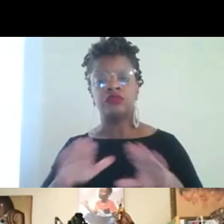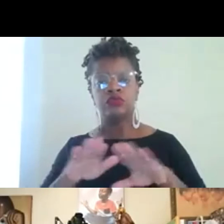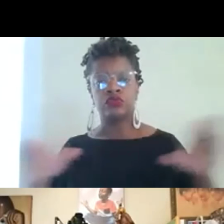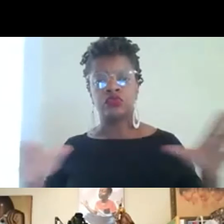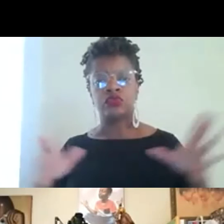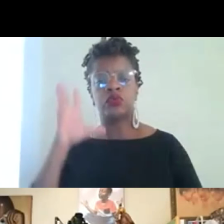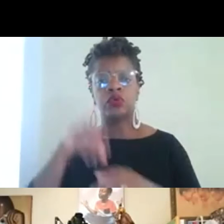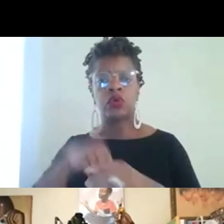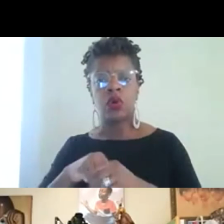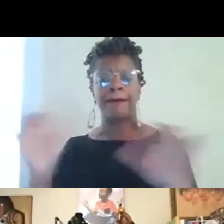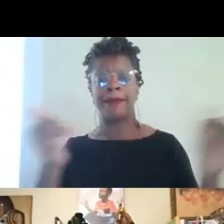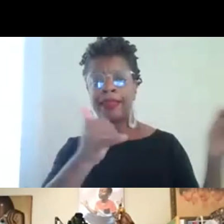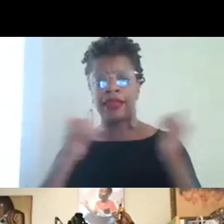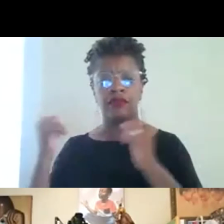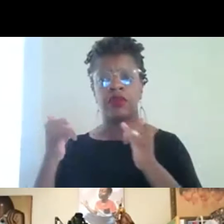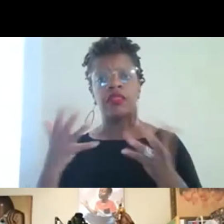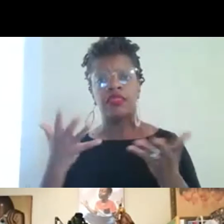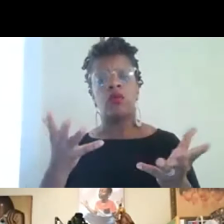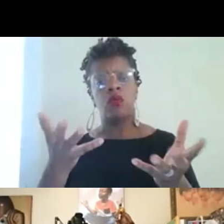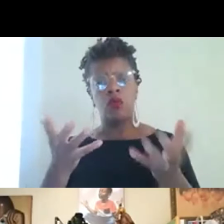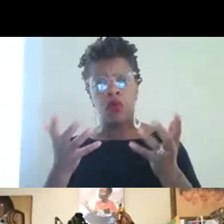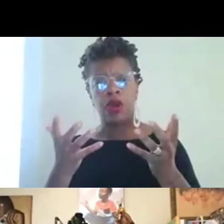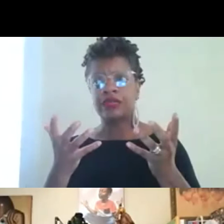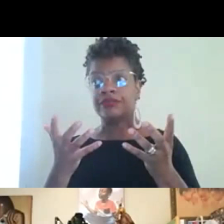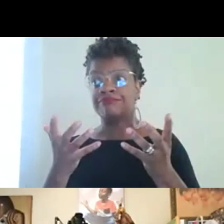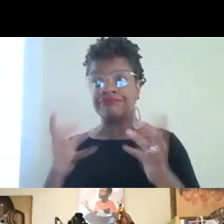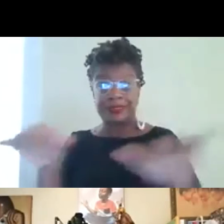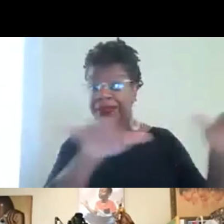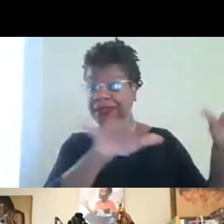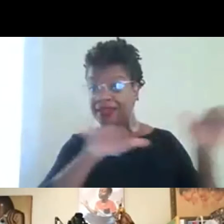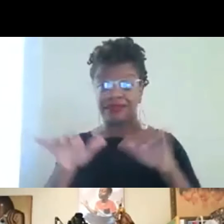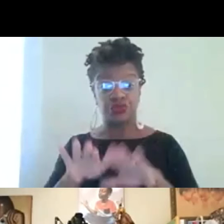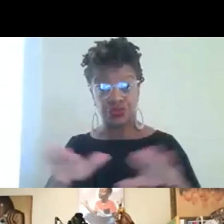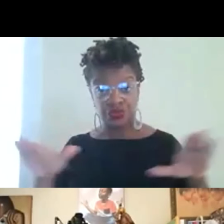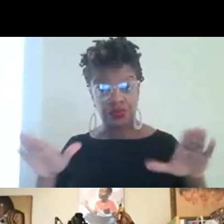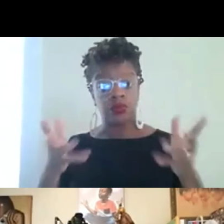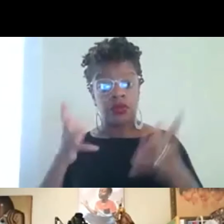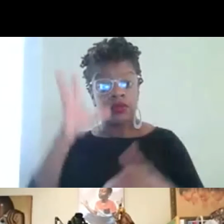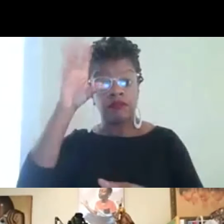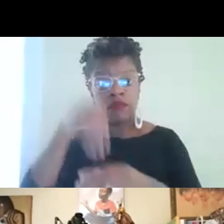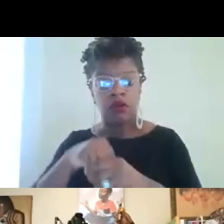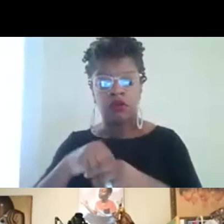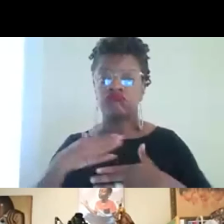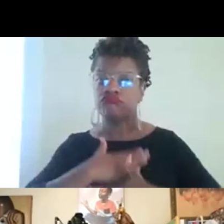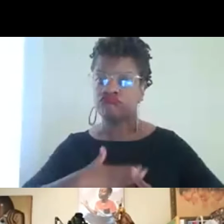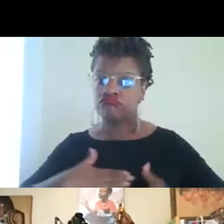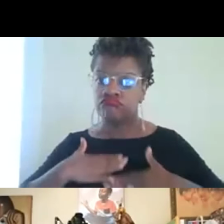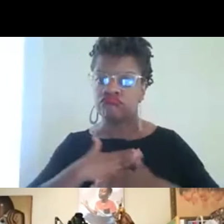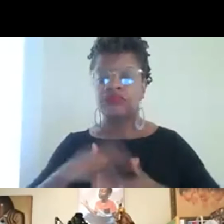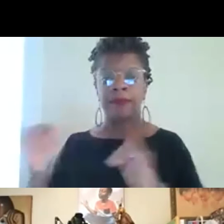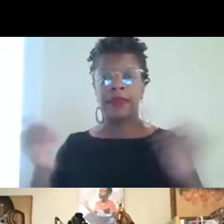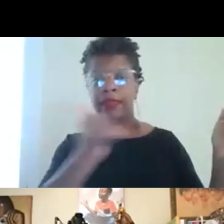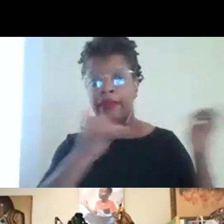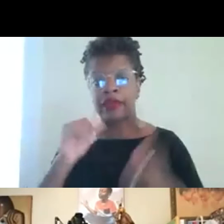in playfulness, who wish to be like all other children and experience the joy of